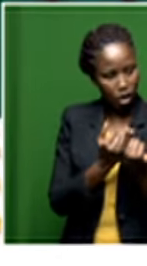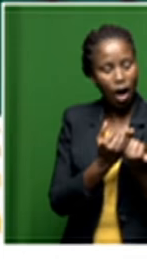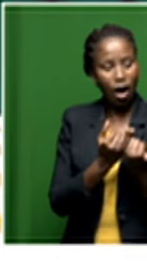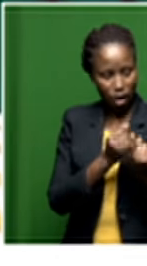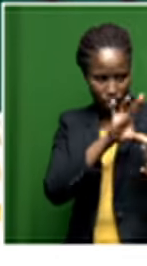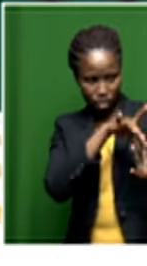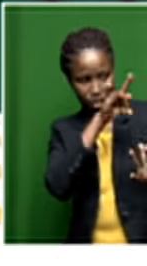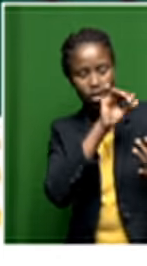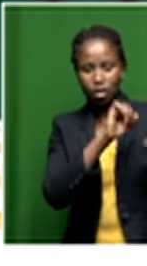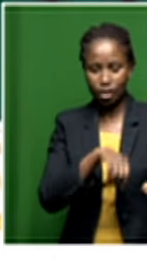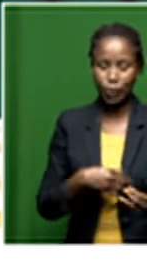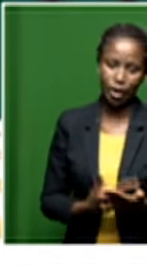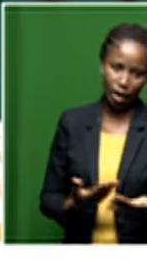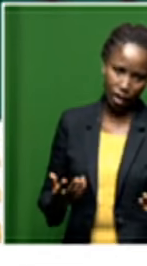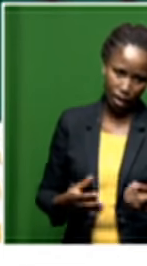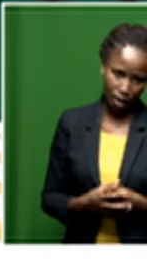the